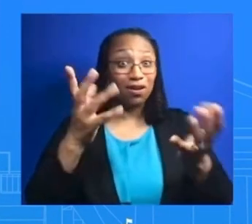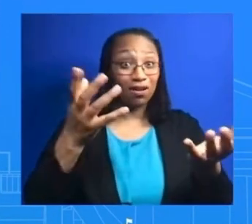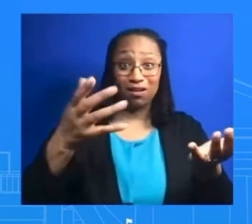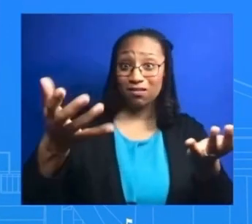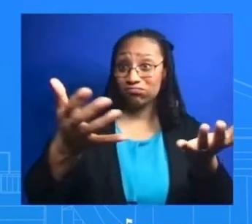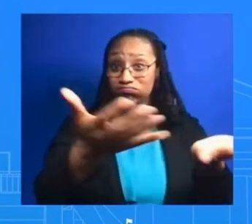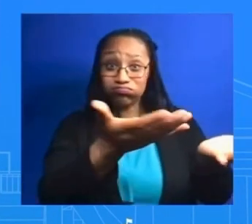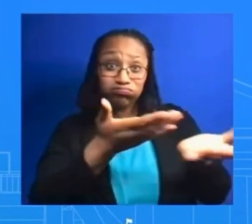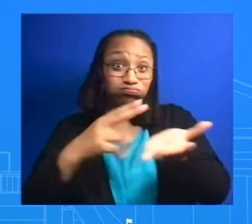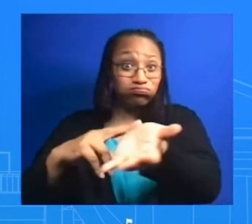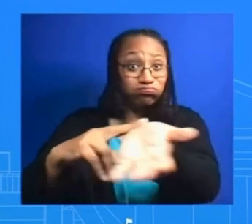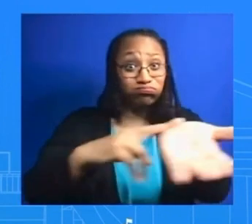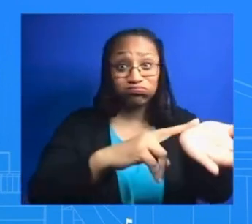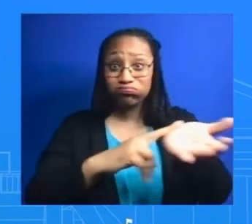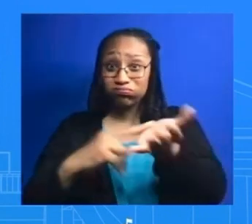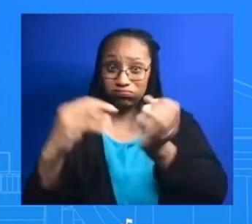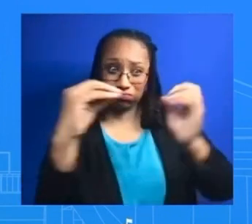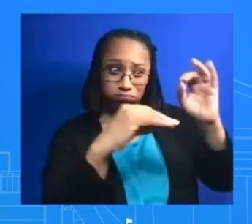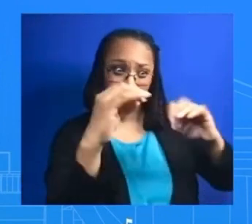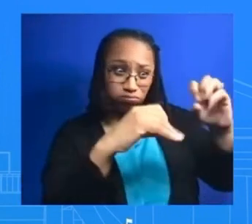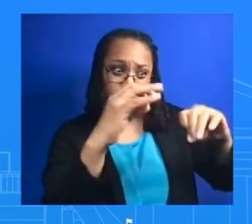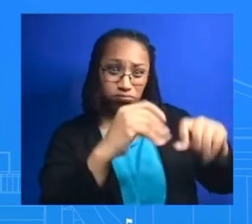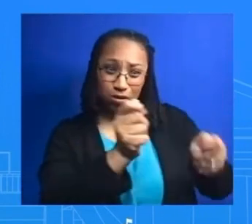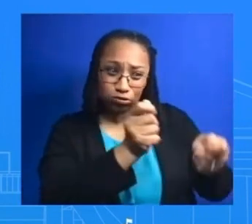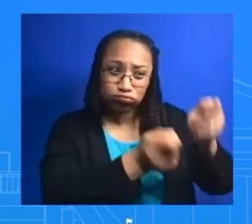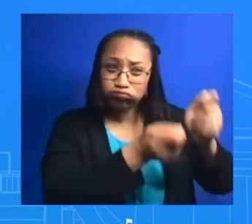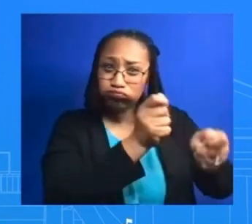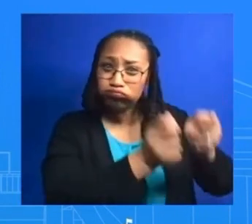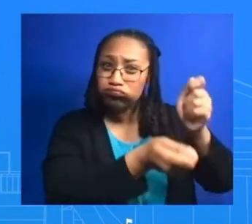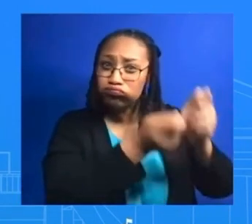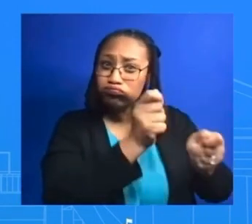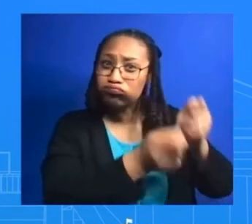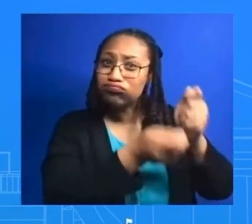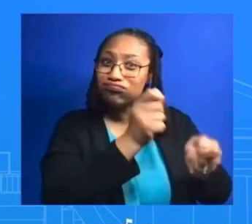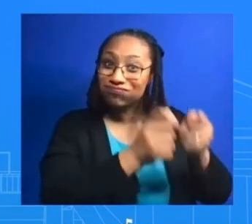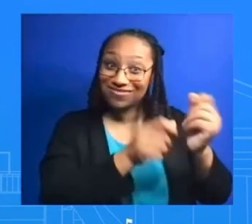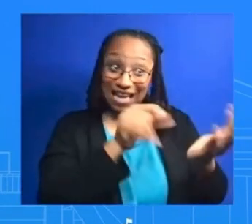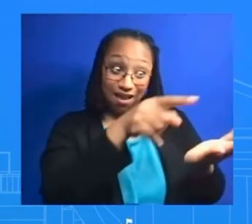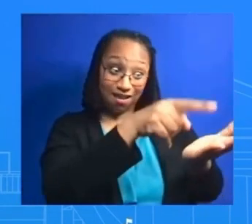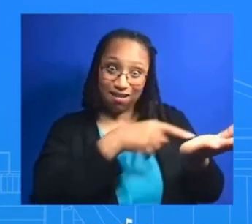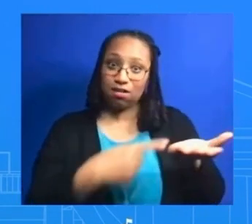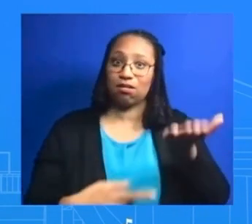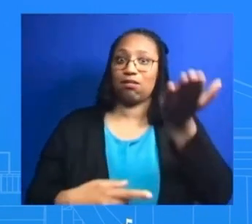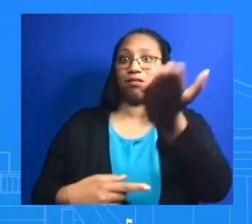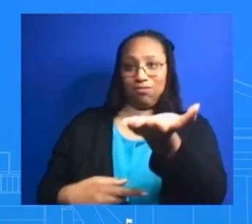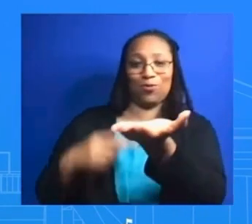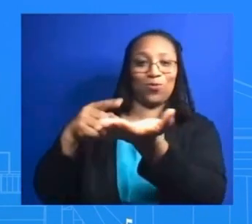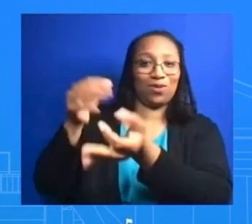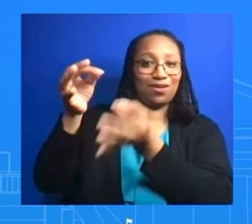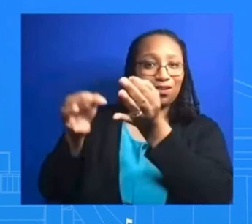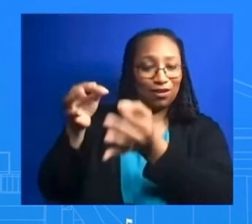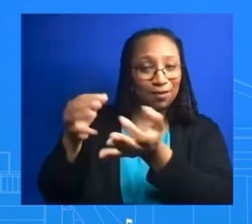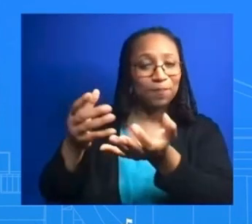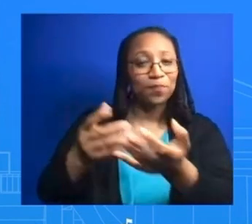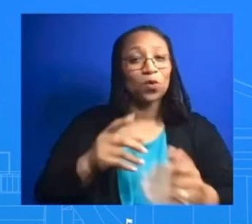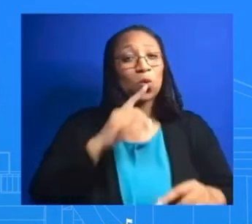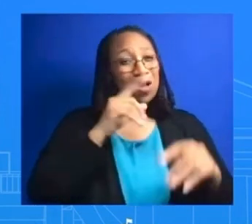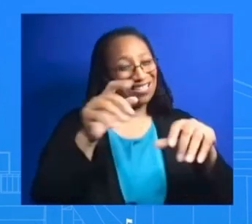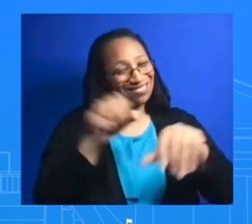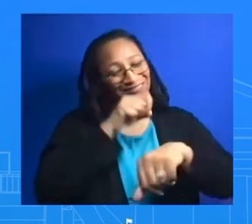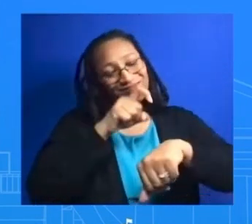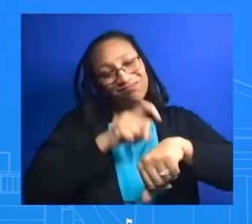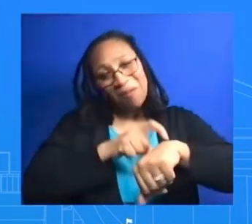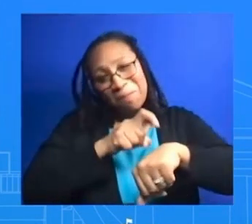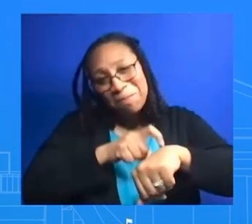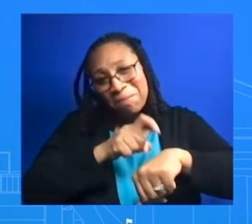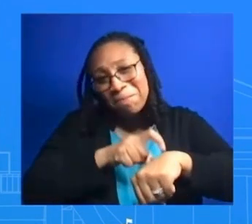proposal accordingly before you do the next public hearing. All of that takes some amount of time. But as the Secretary made clear, as the President made clear, we are doing